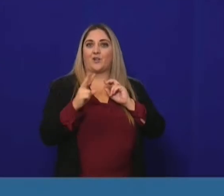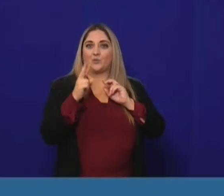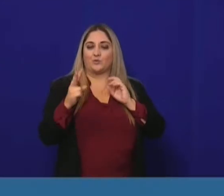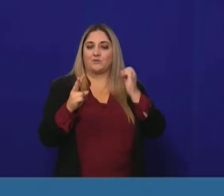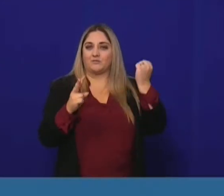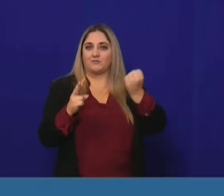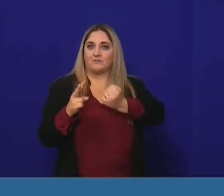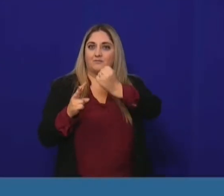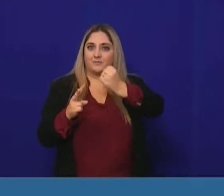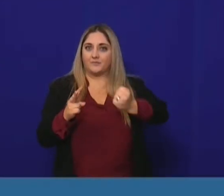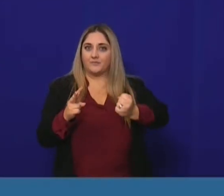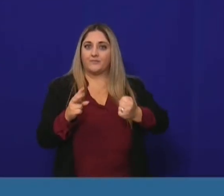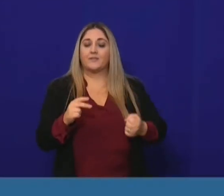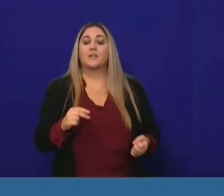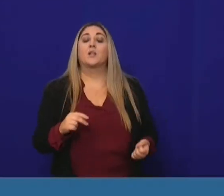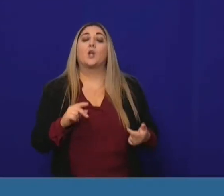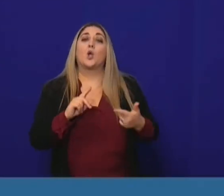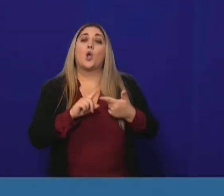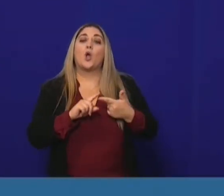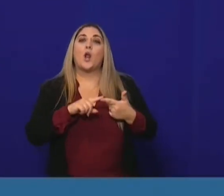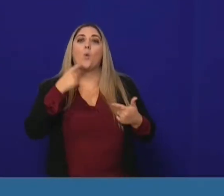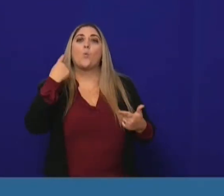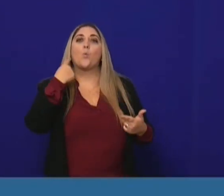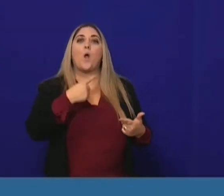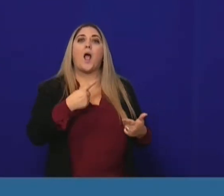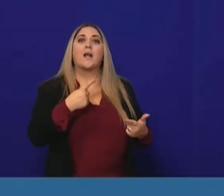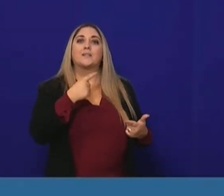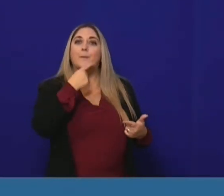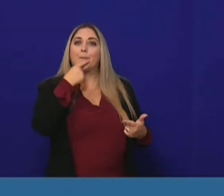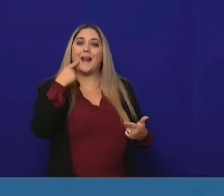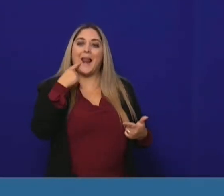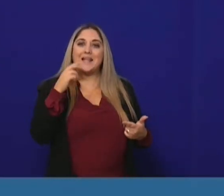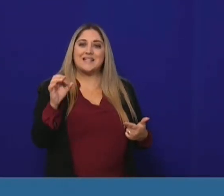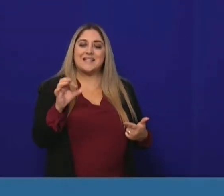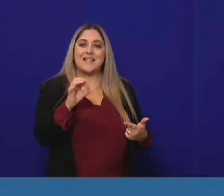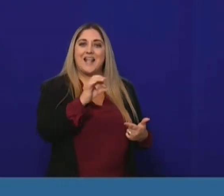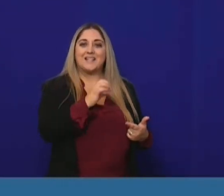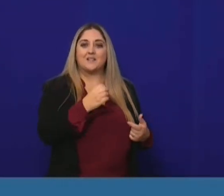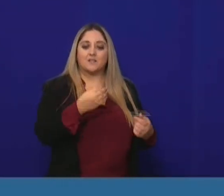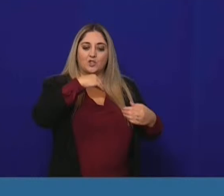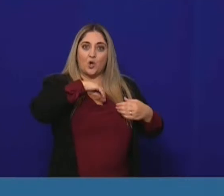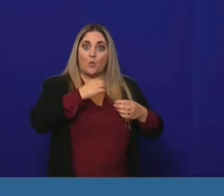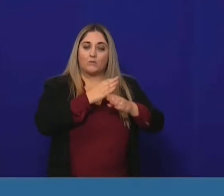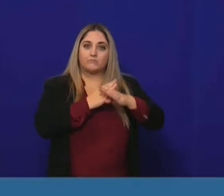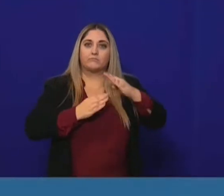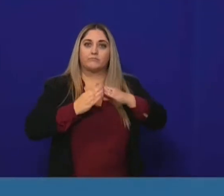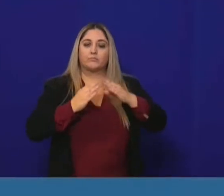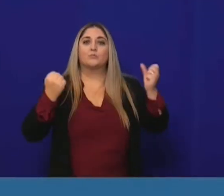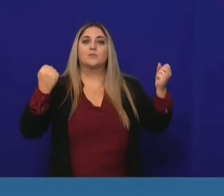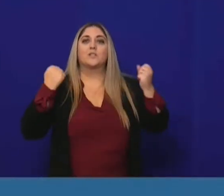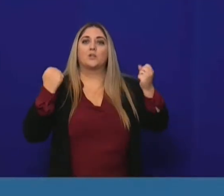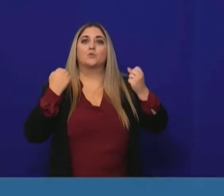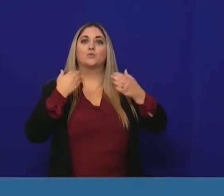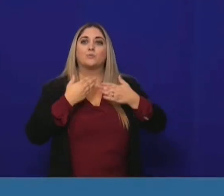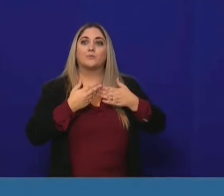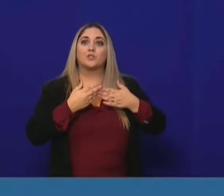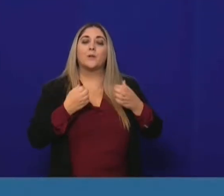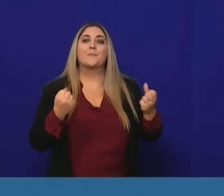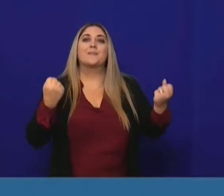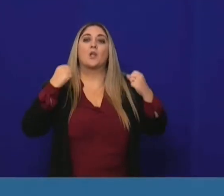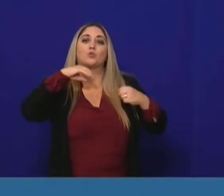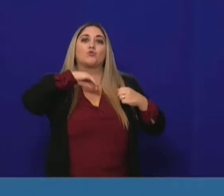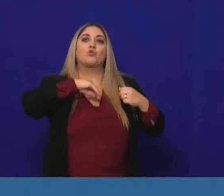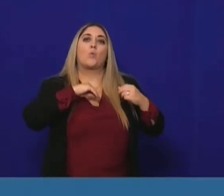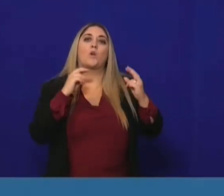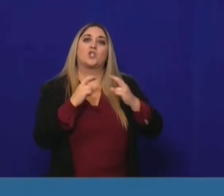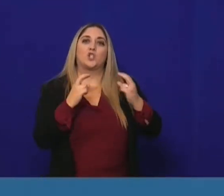mbagħad għandek ukoll ċelluli bojot li jkunu qegħdin jinbnew ukoll biex ikun jistgħu jiffaċilitaw iktar l-immune response. U